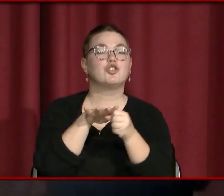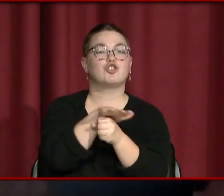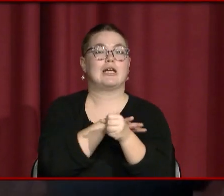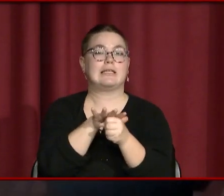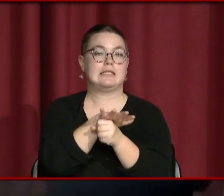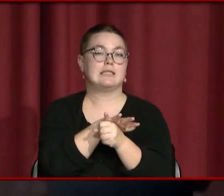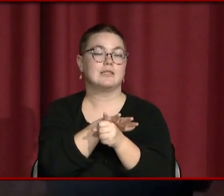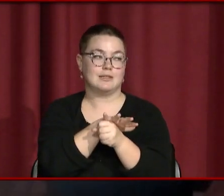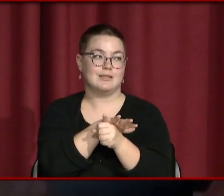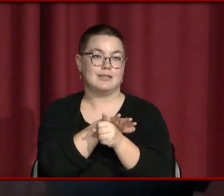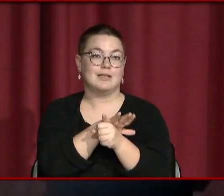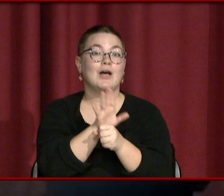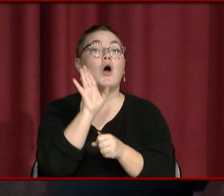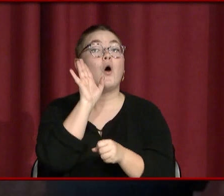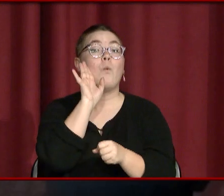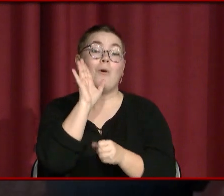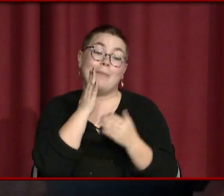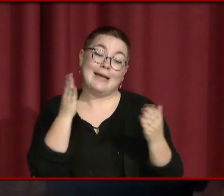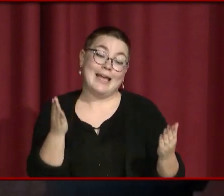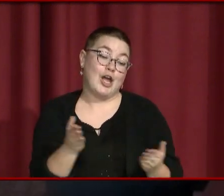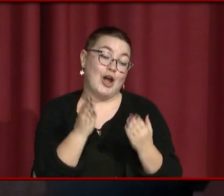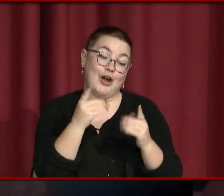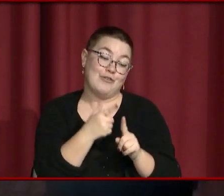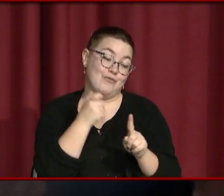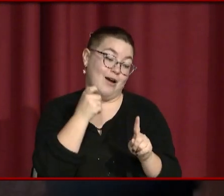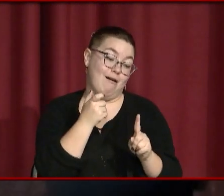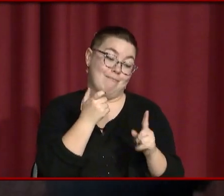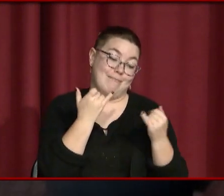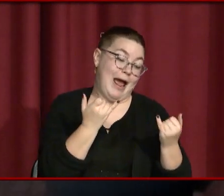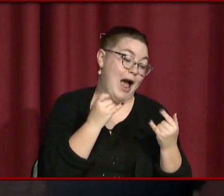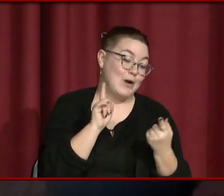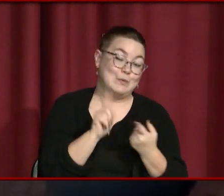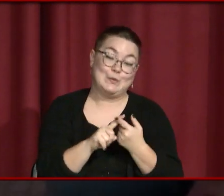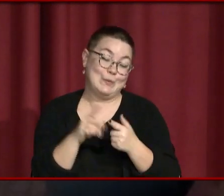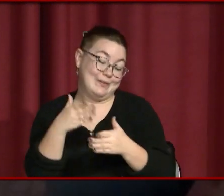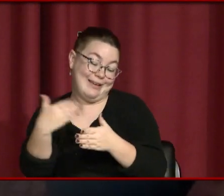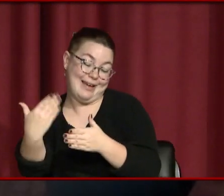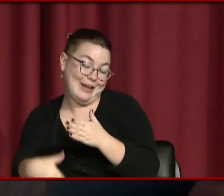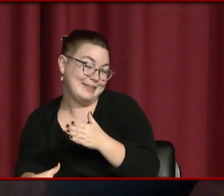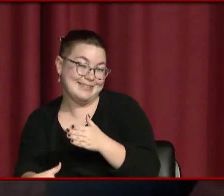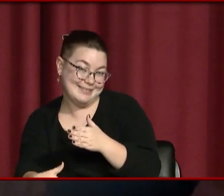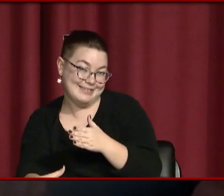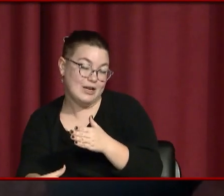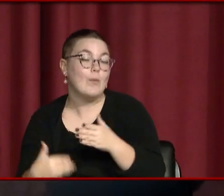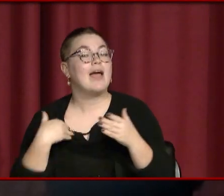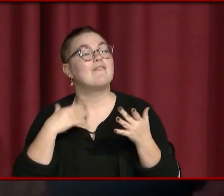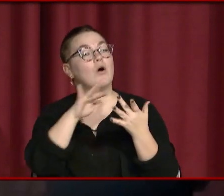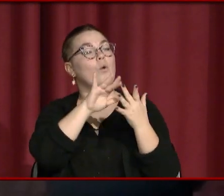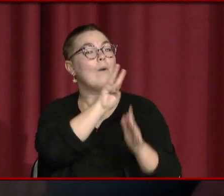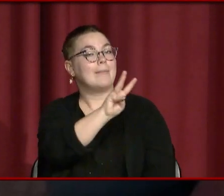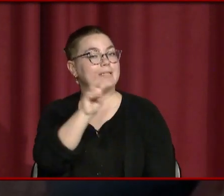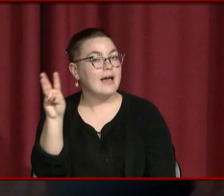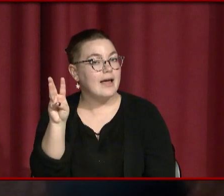after Citizens Not Politicians passes. So you certainly can check out us. We have a website at